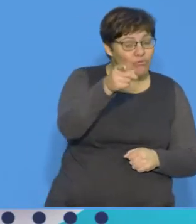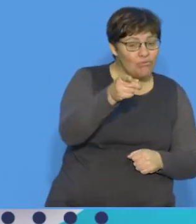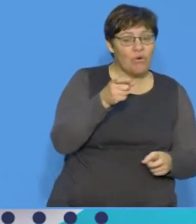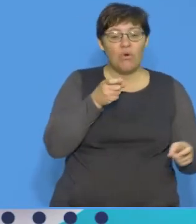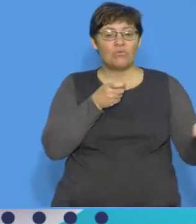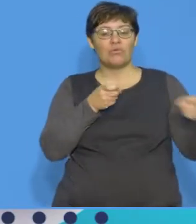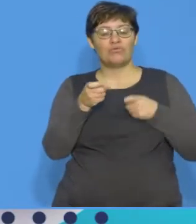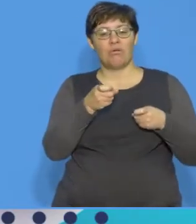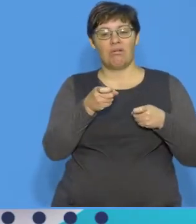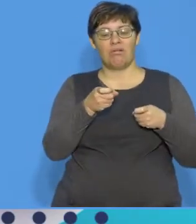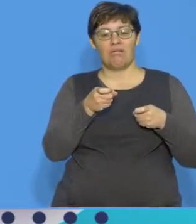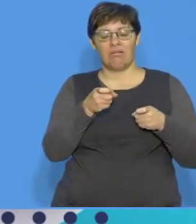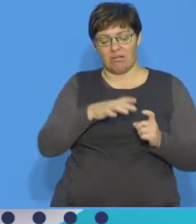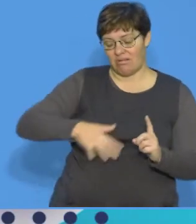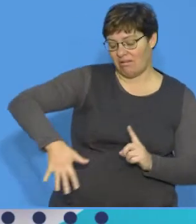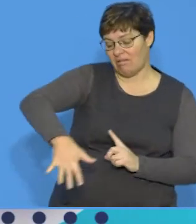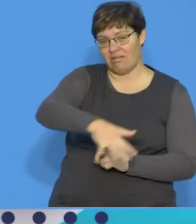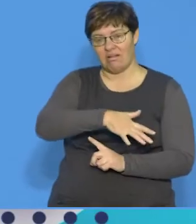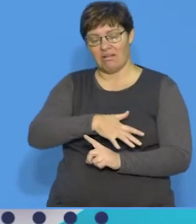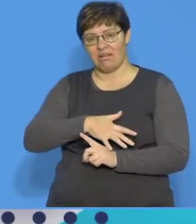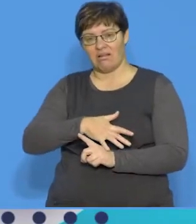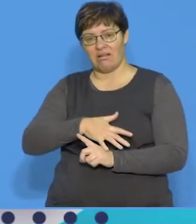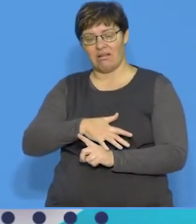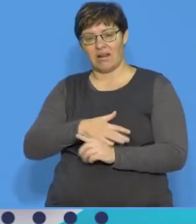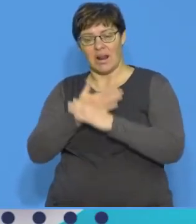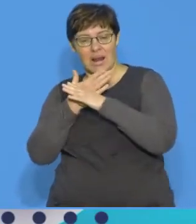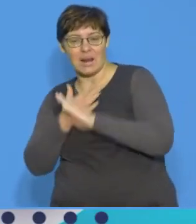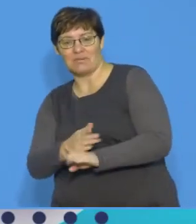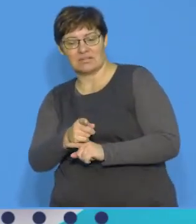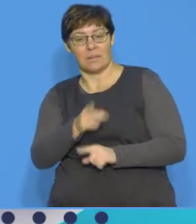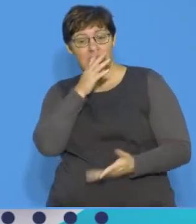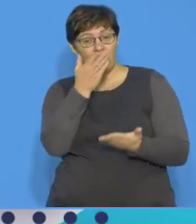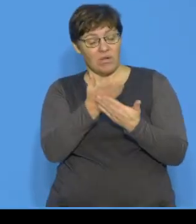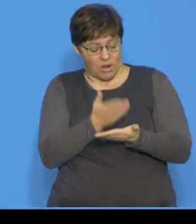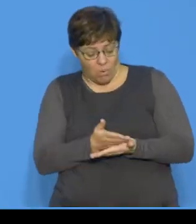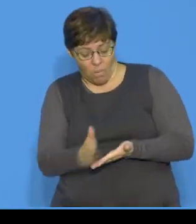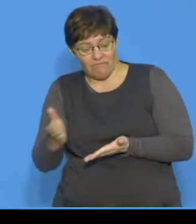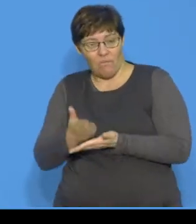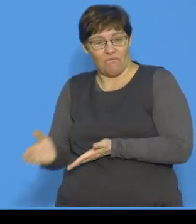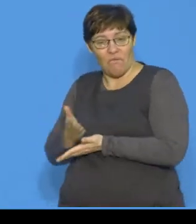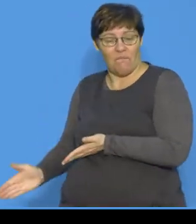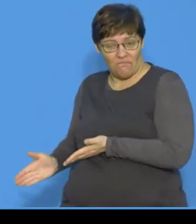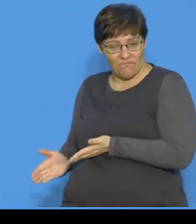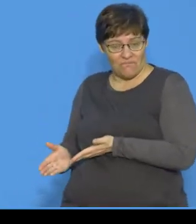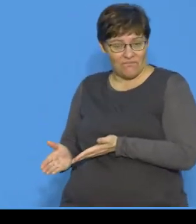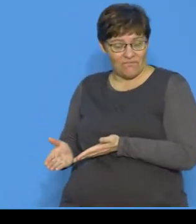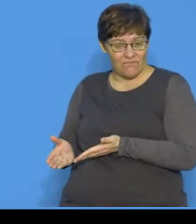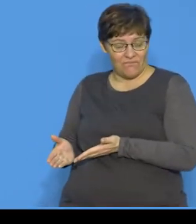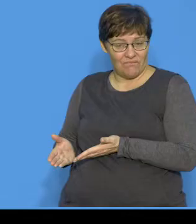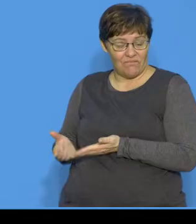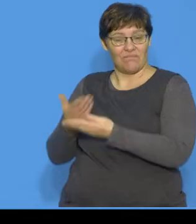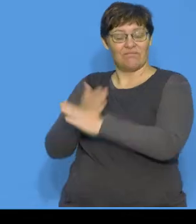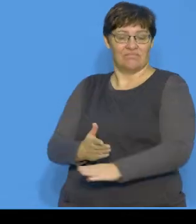the limiting factors? What if you can remove limiting factors